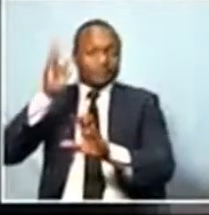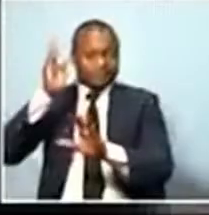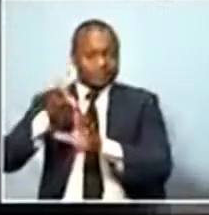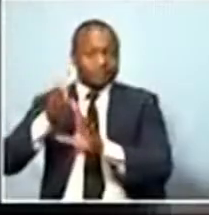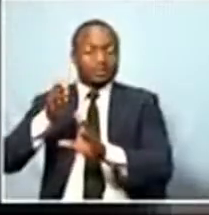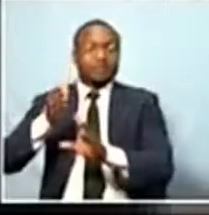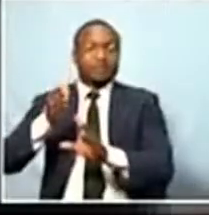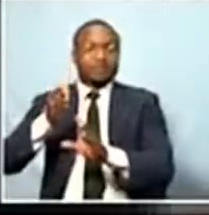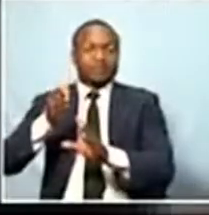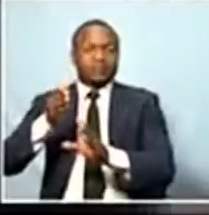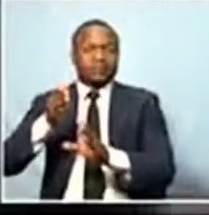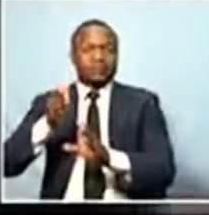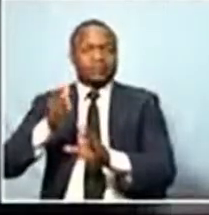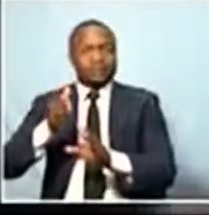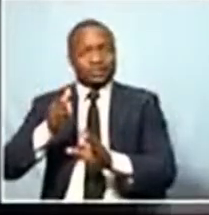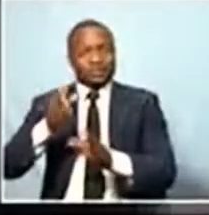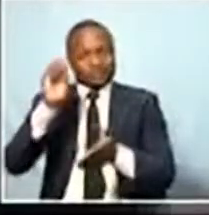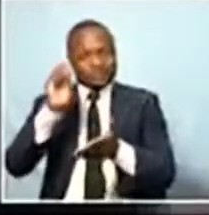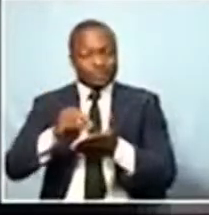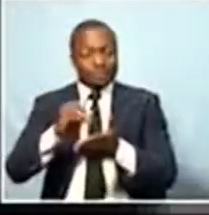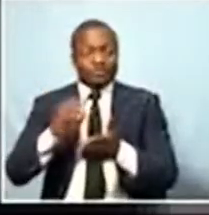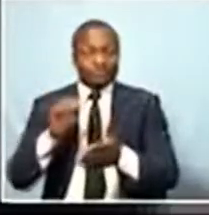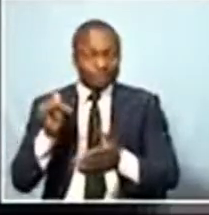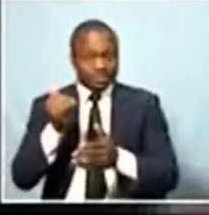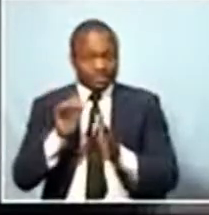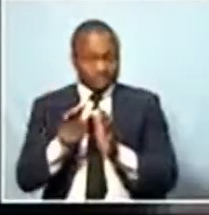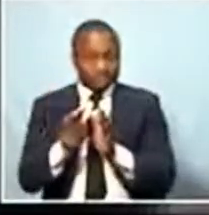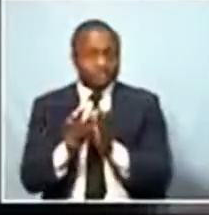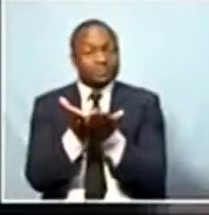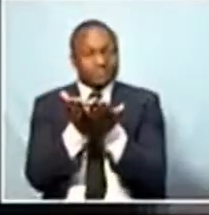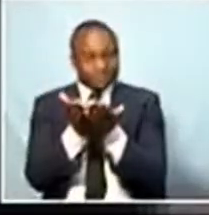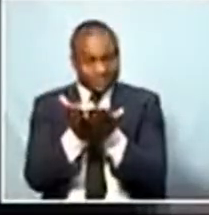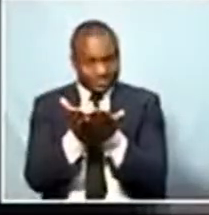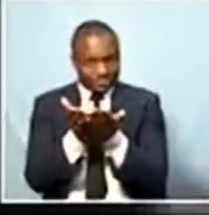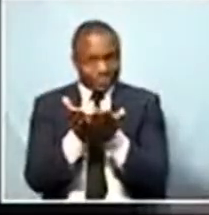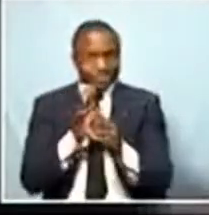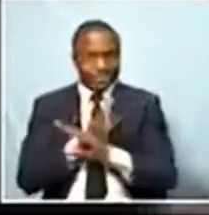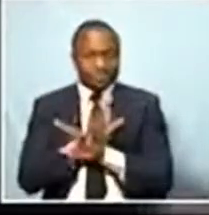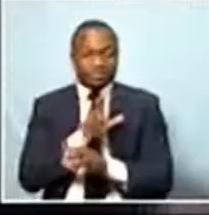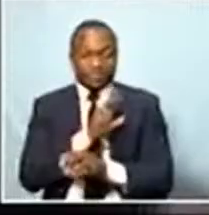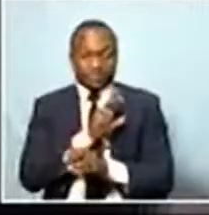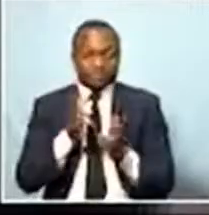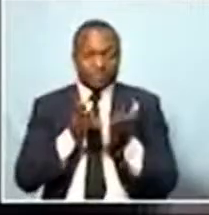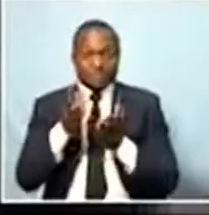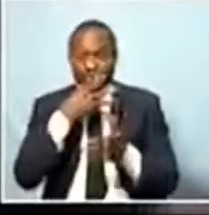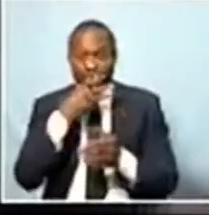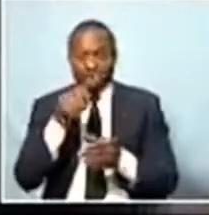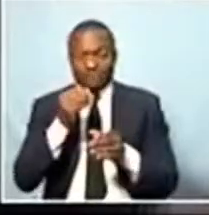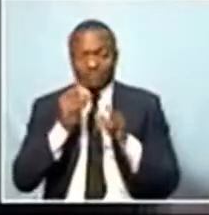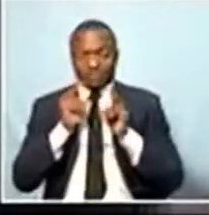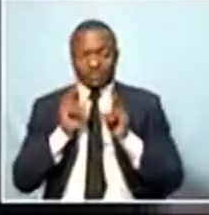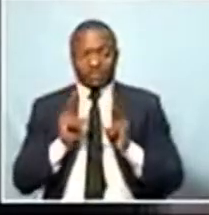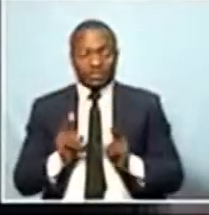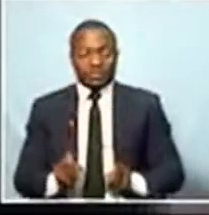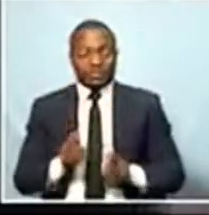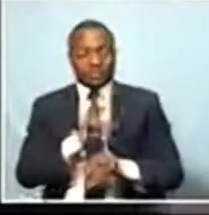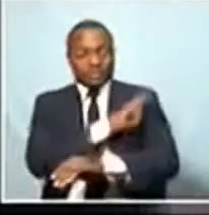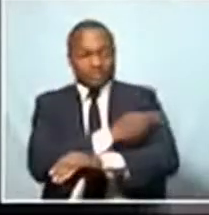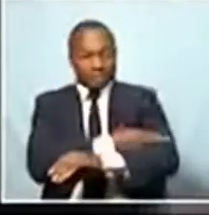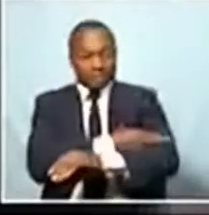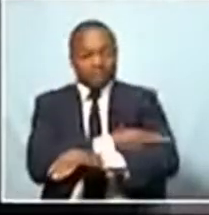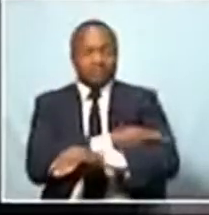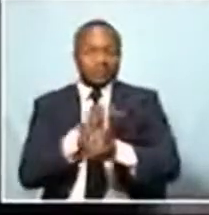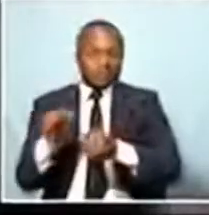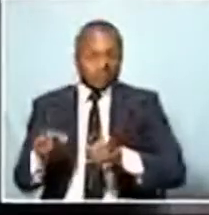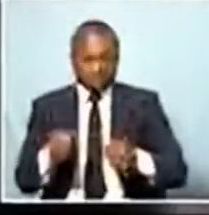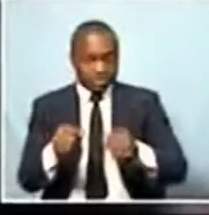Book for the Zambia Police Service Commission as relates to management of human resource systems and other policies to